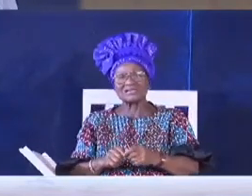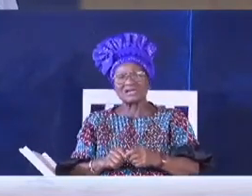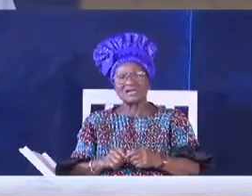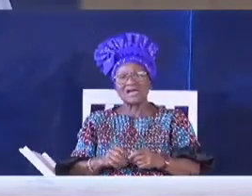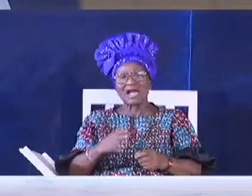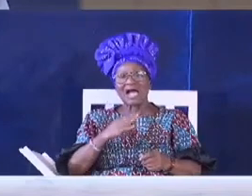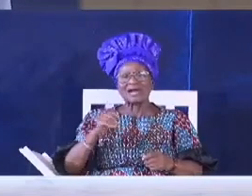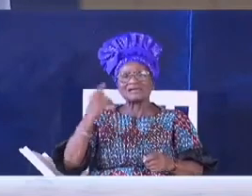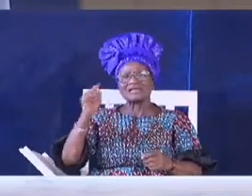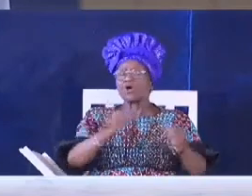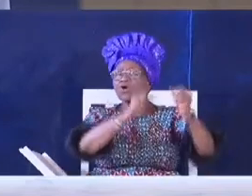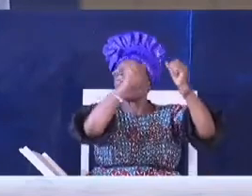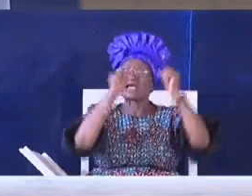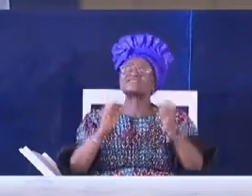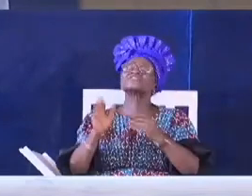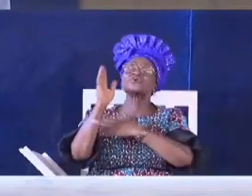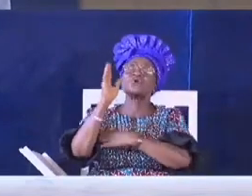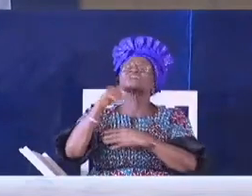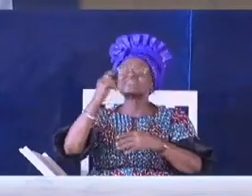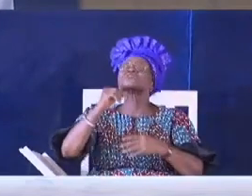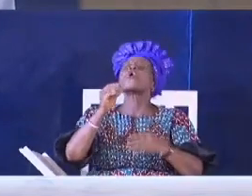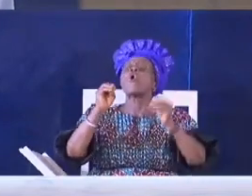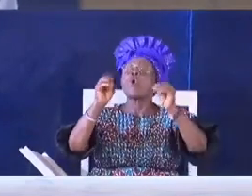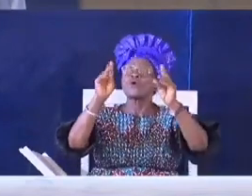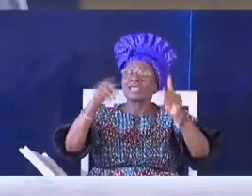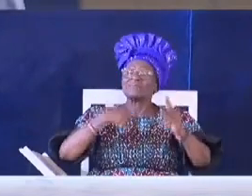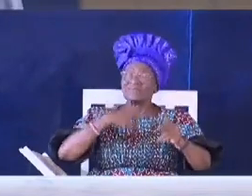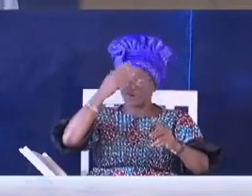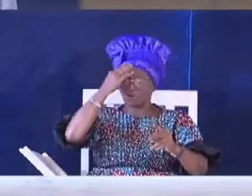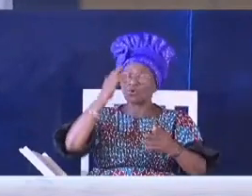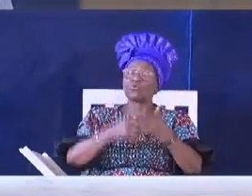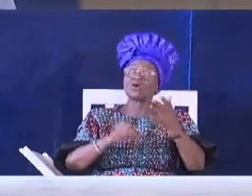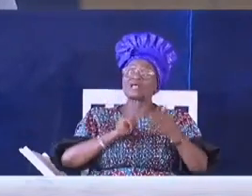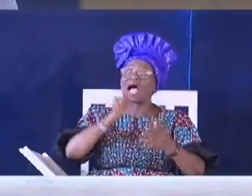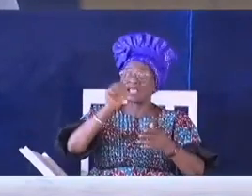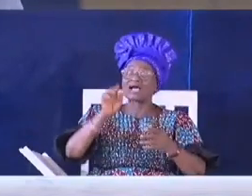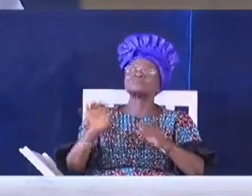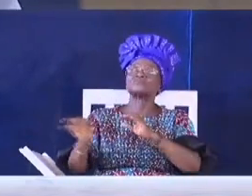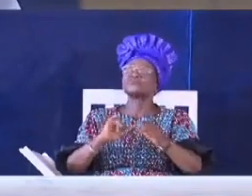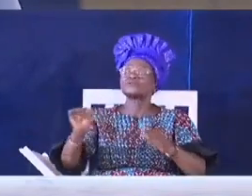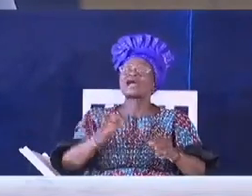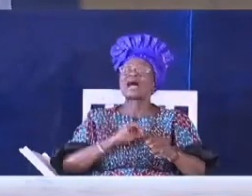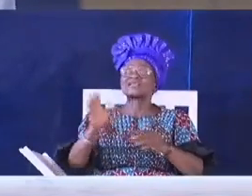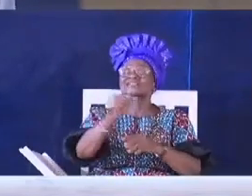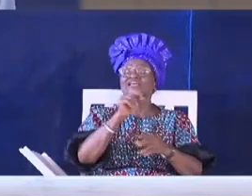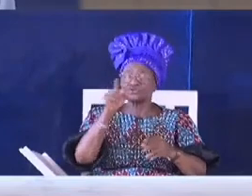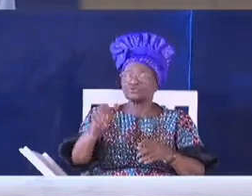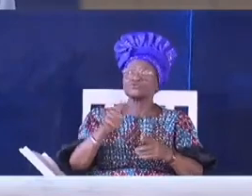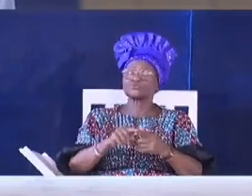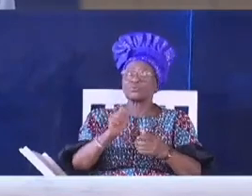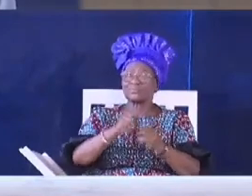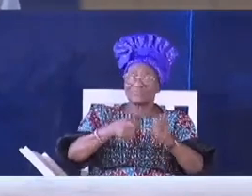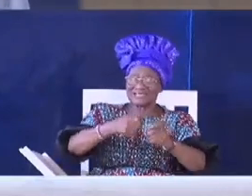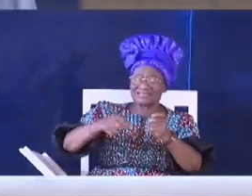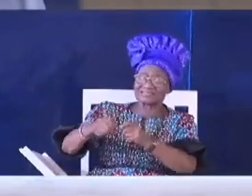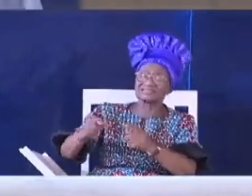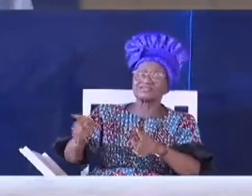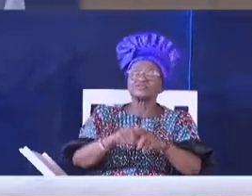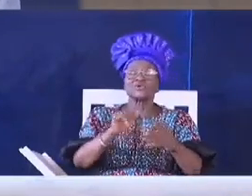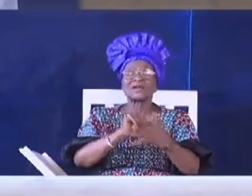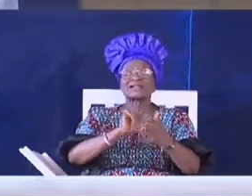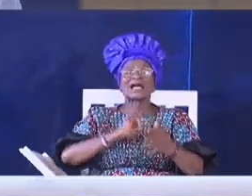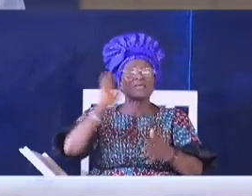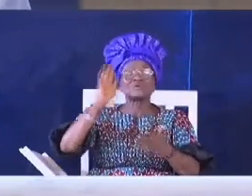And the Almighty God said, all right, I know what I'm doing. I'm taking you to pieces so I can clean you up and